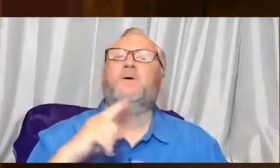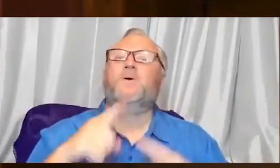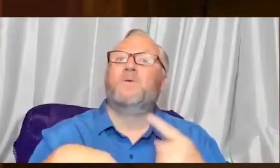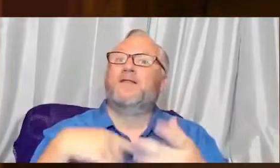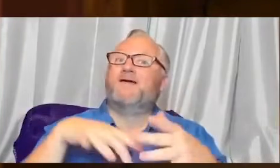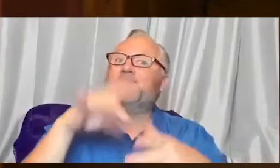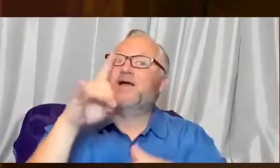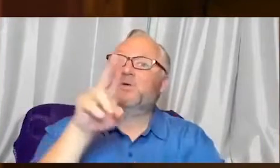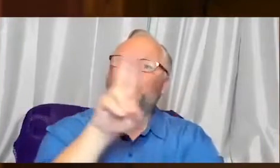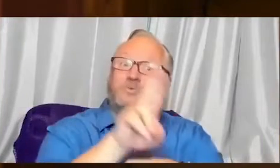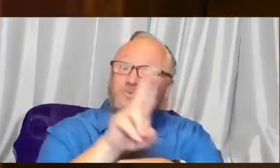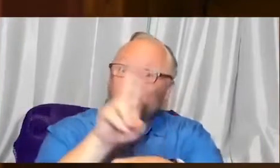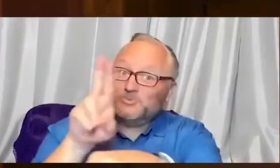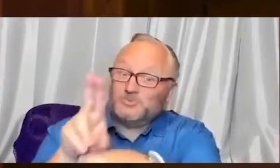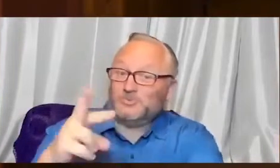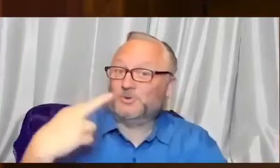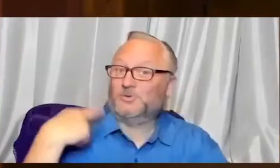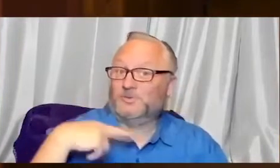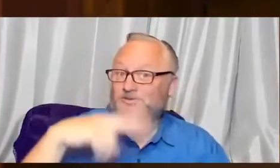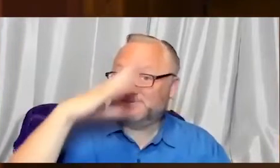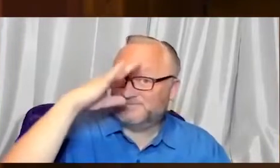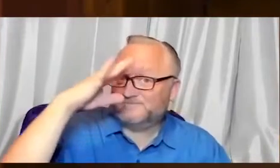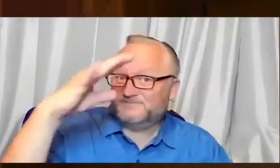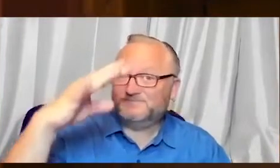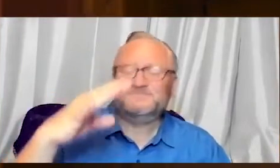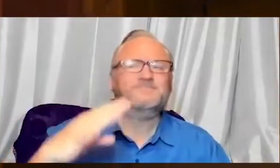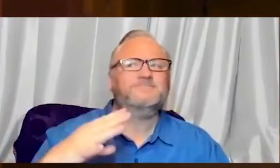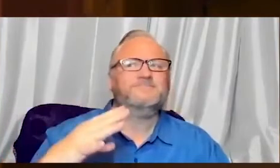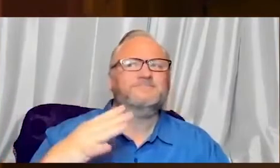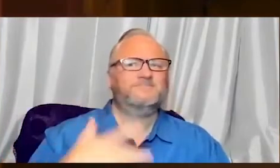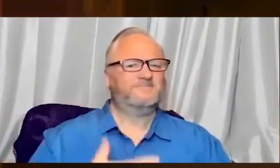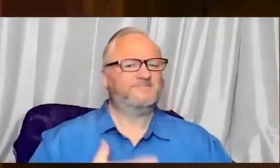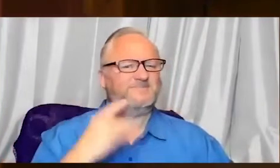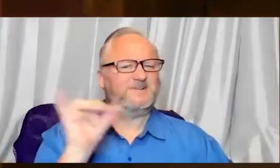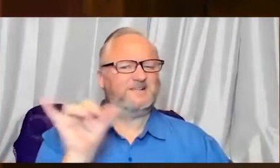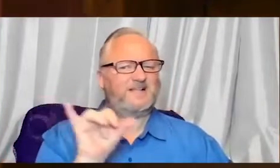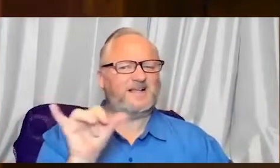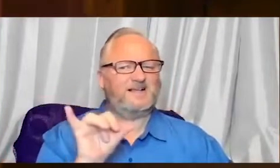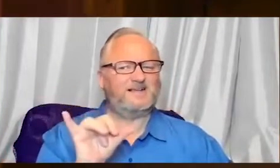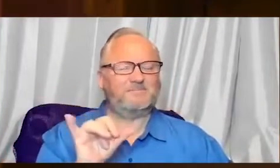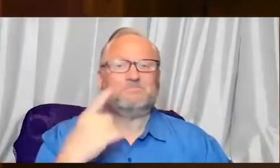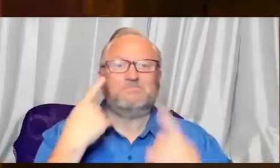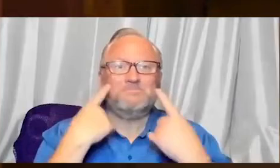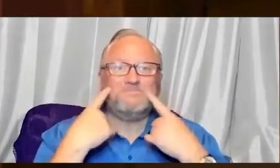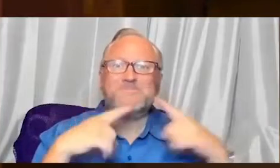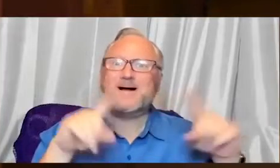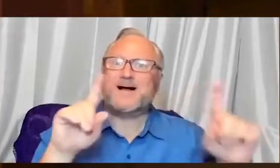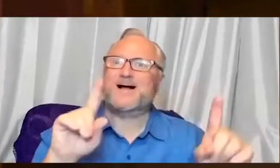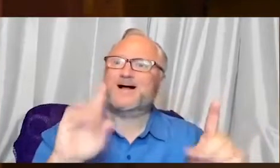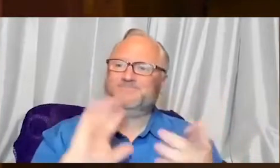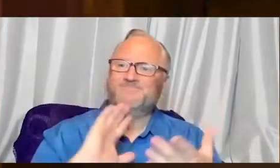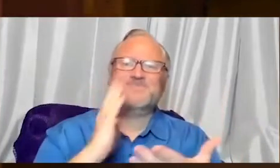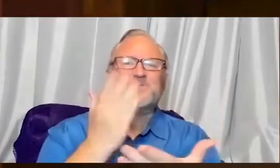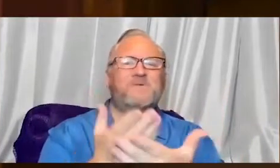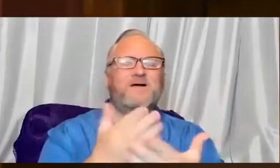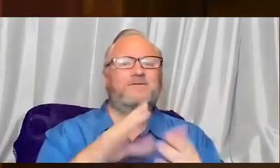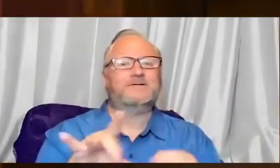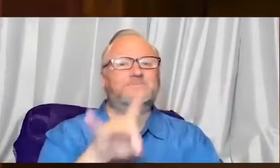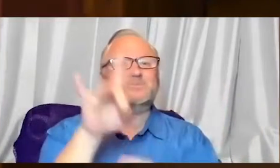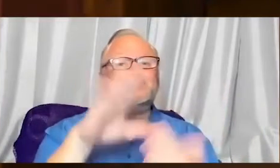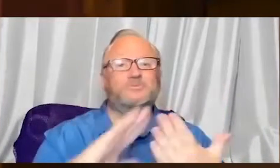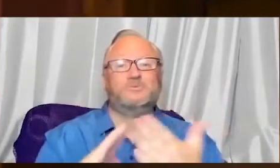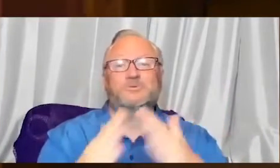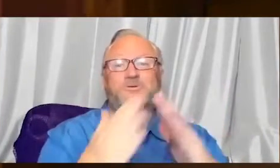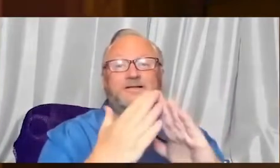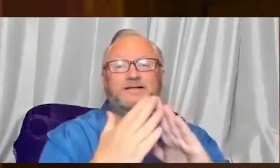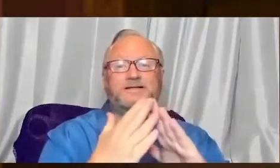Unitarian Universalism, it felt like I finally found a spiritual community that I had